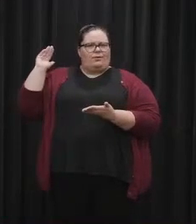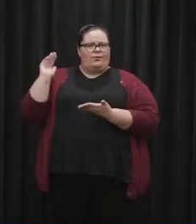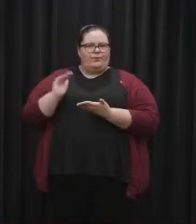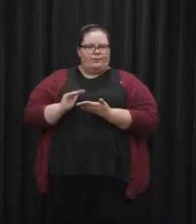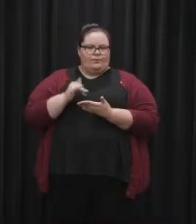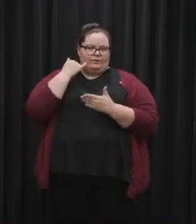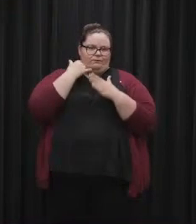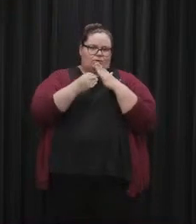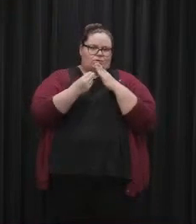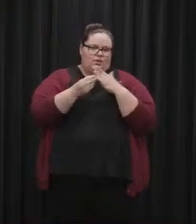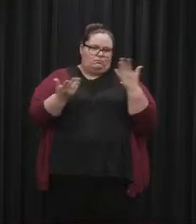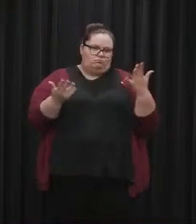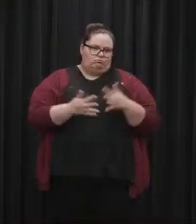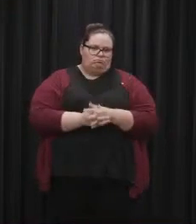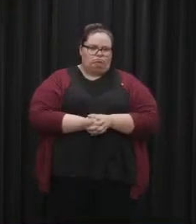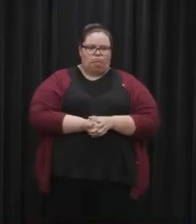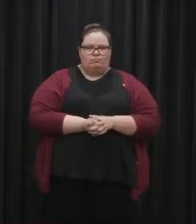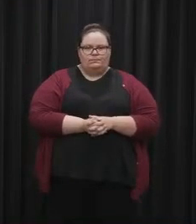outdoors?